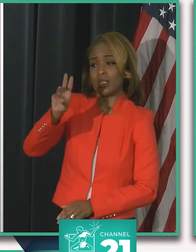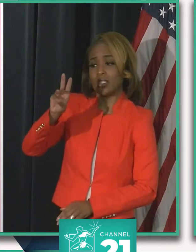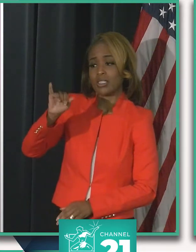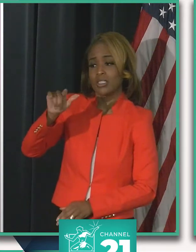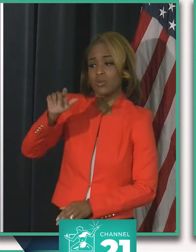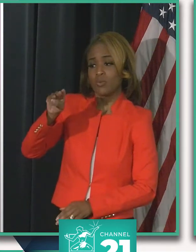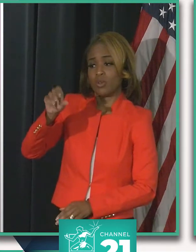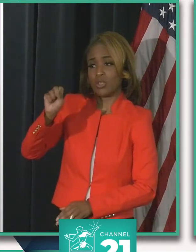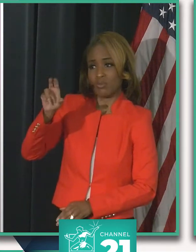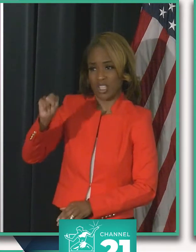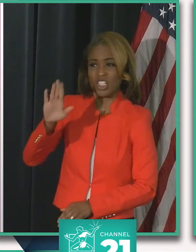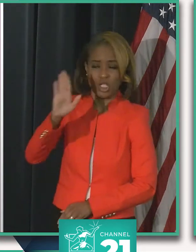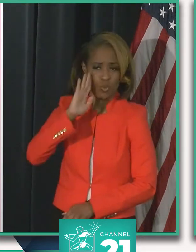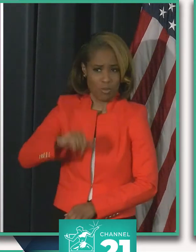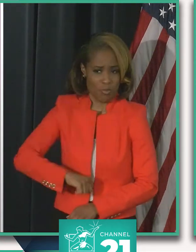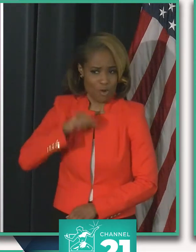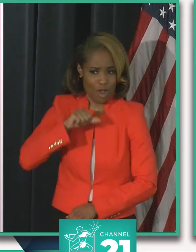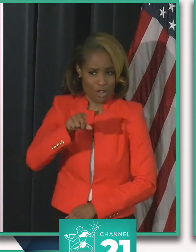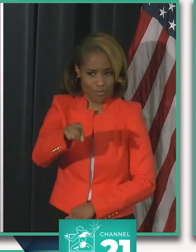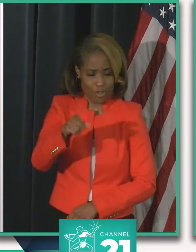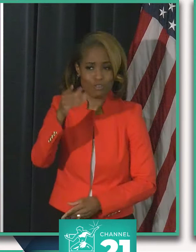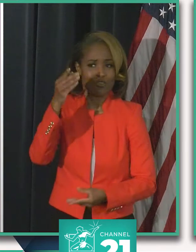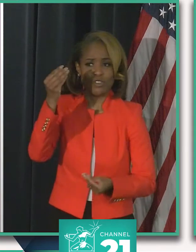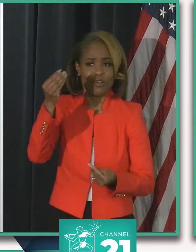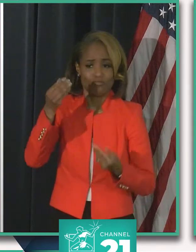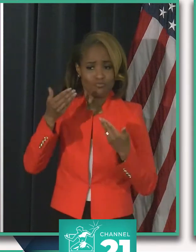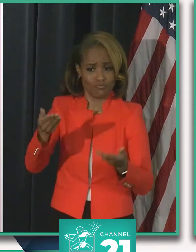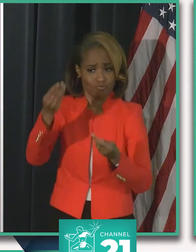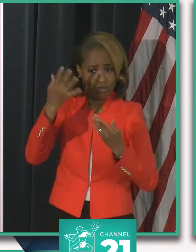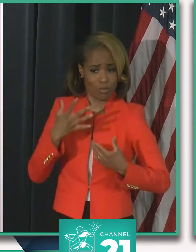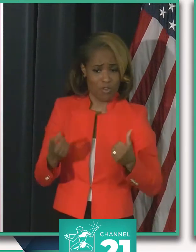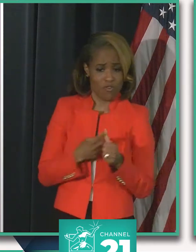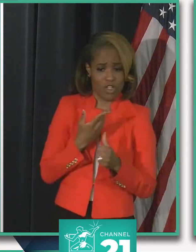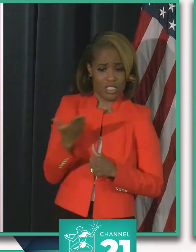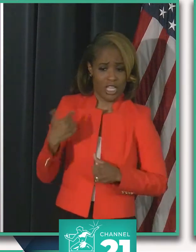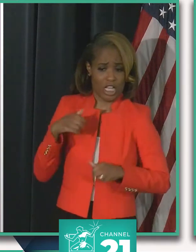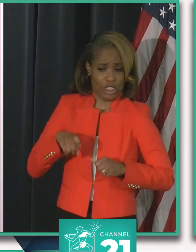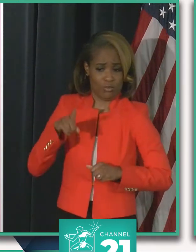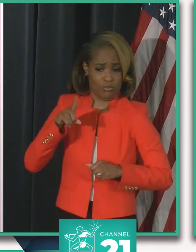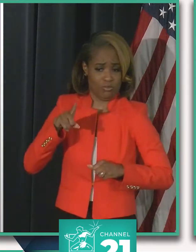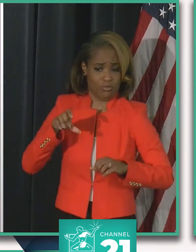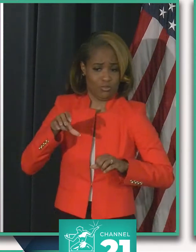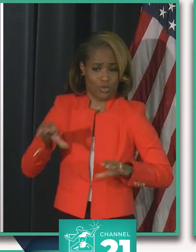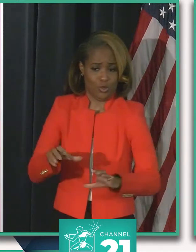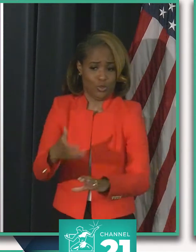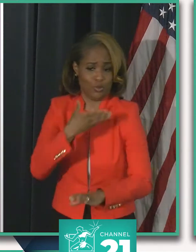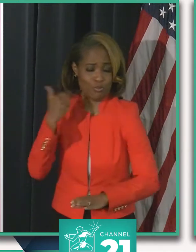very proud of you tomorrow. So go ahead. Tell me what's the first thing that I should be doing better than I'm doing now.